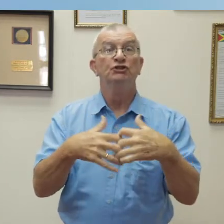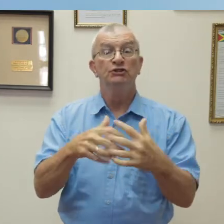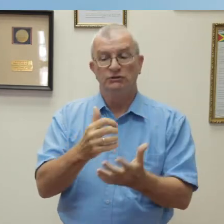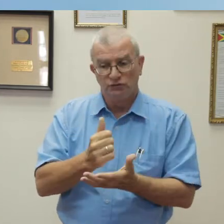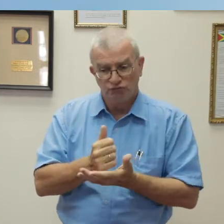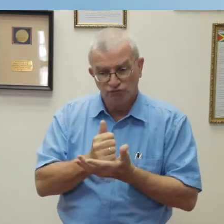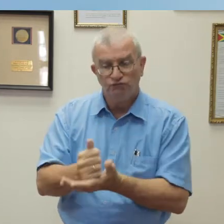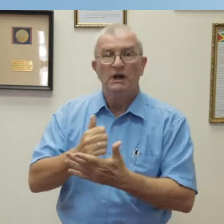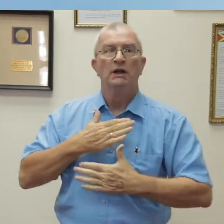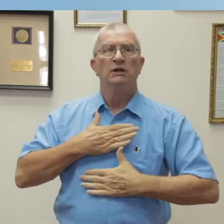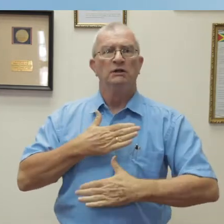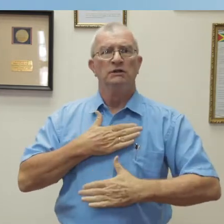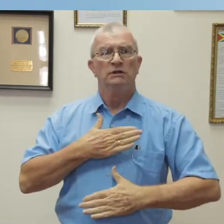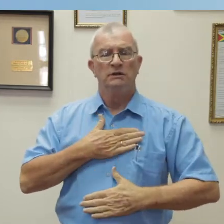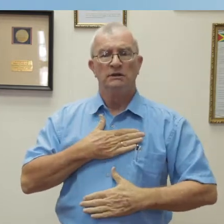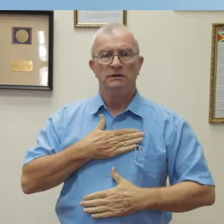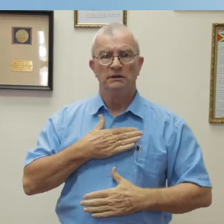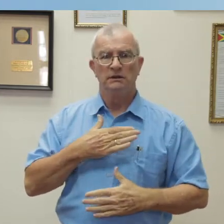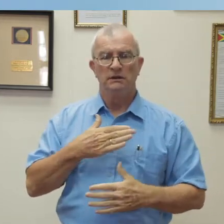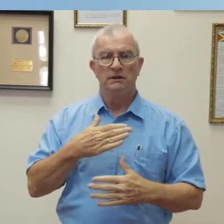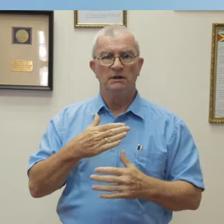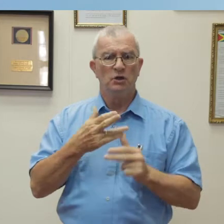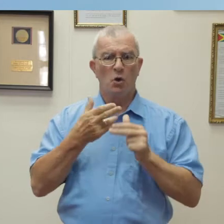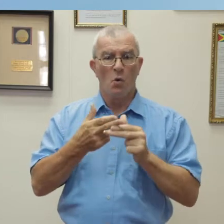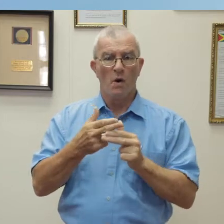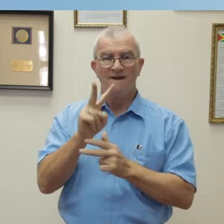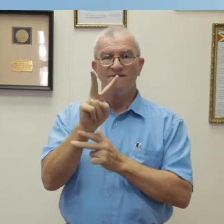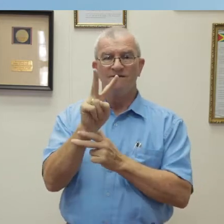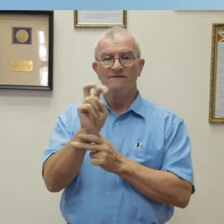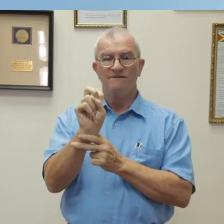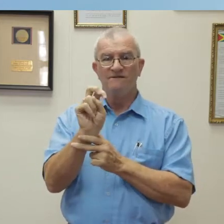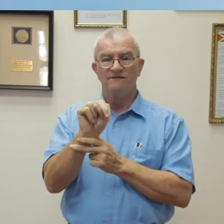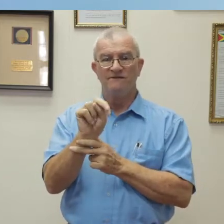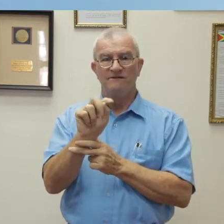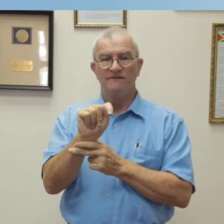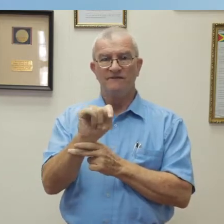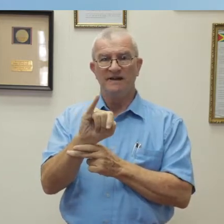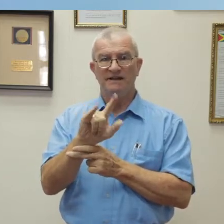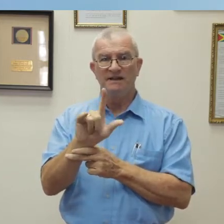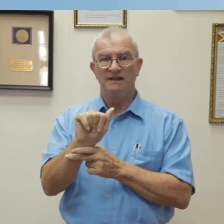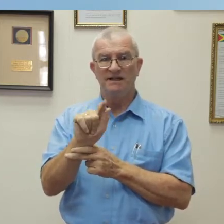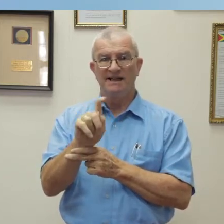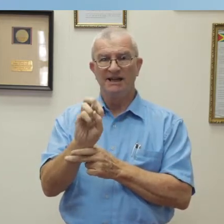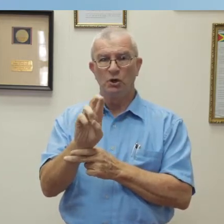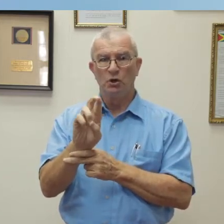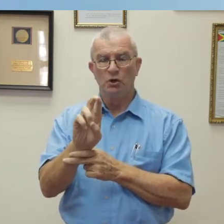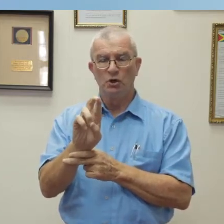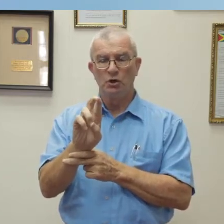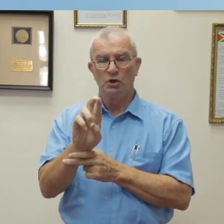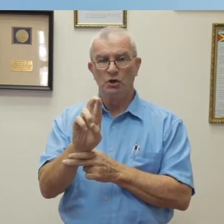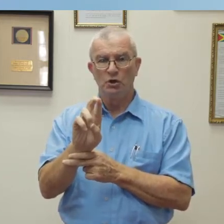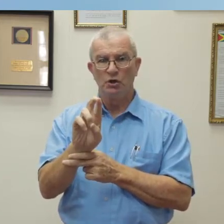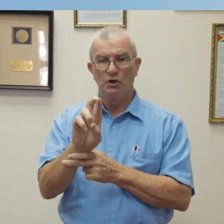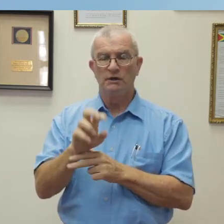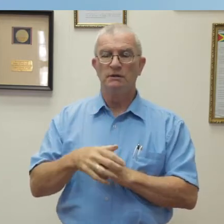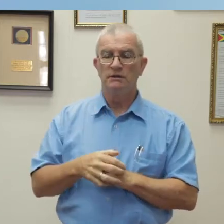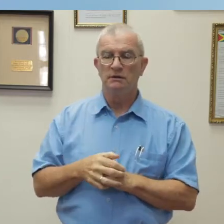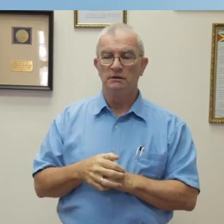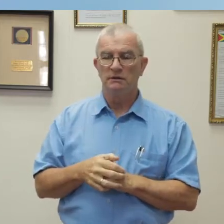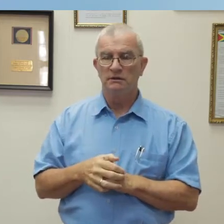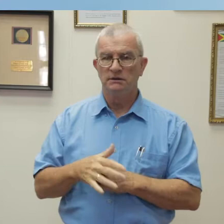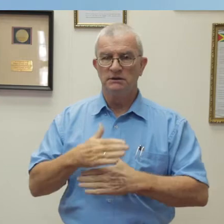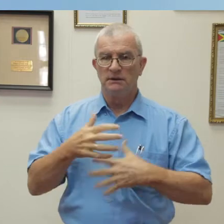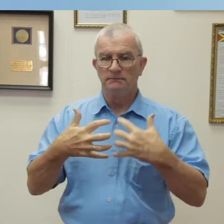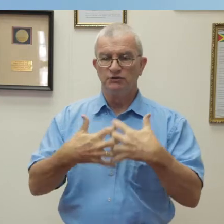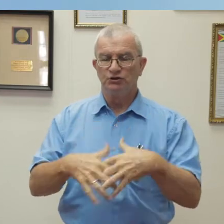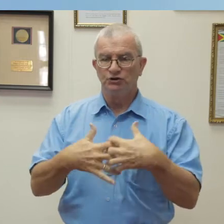ventilation because they can no longer do it for themselves. It is at this point that they will